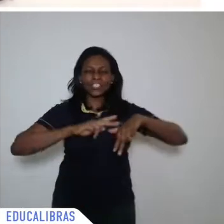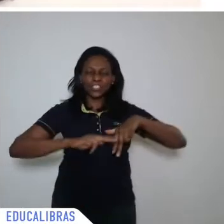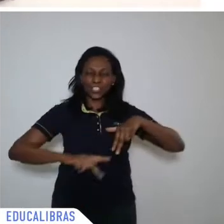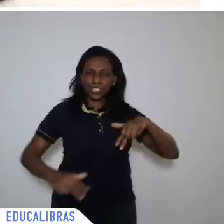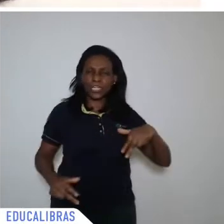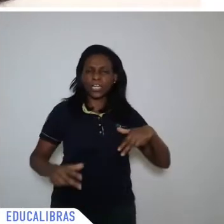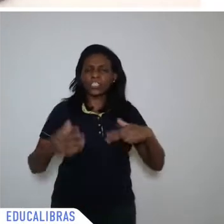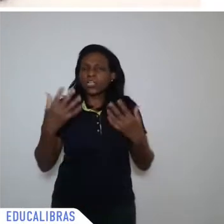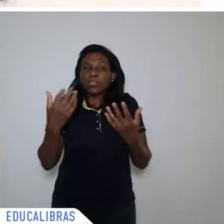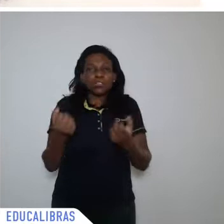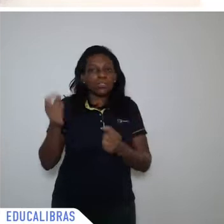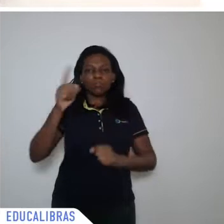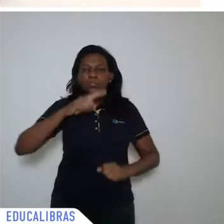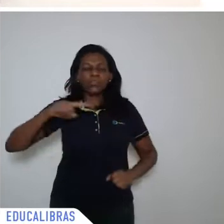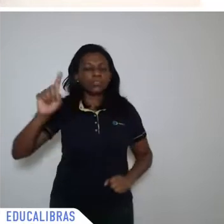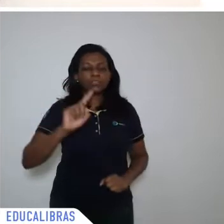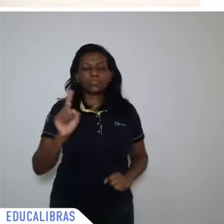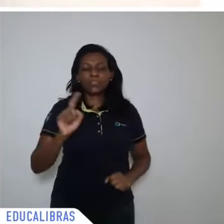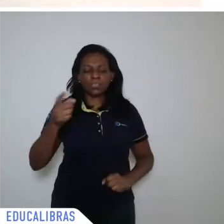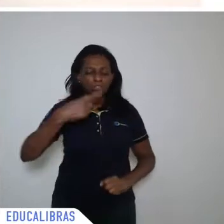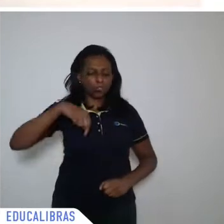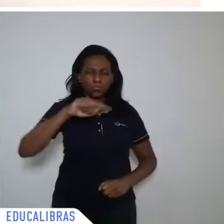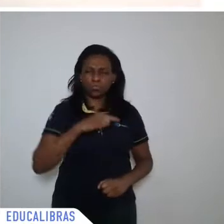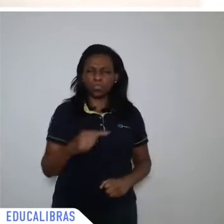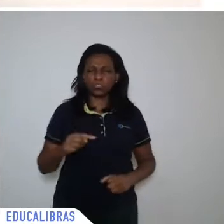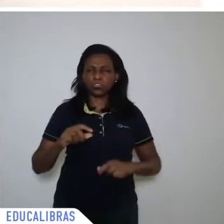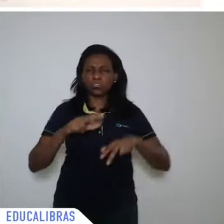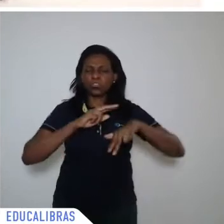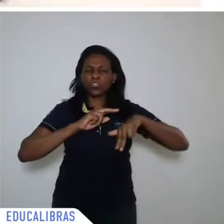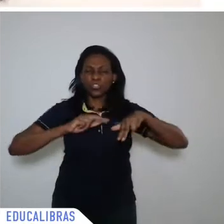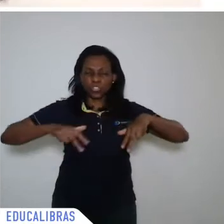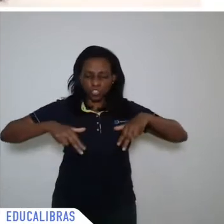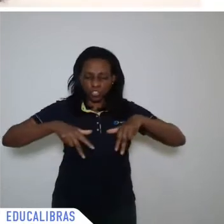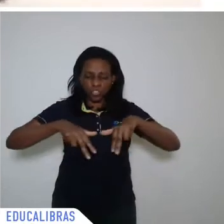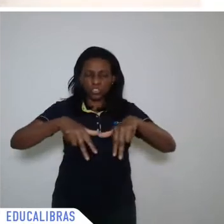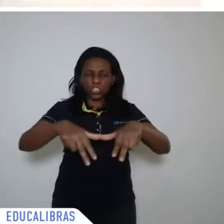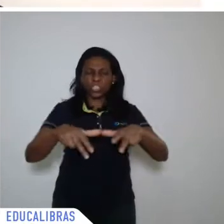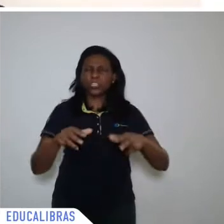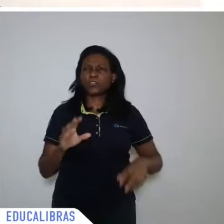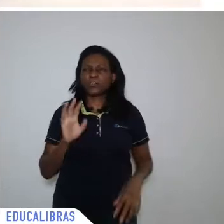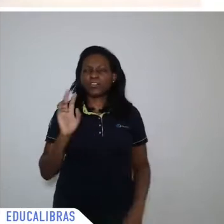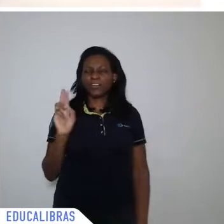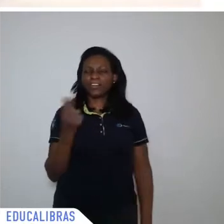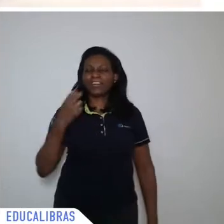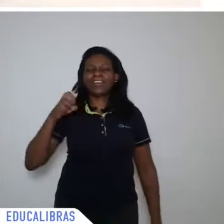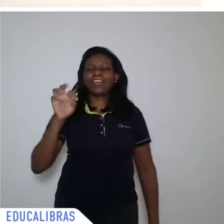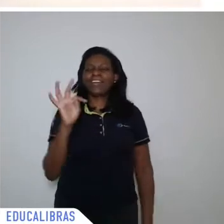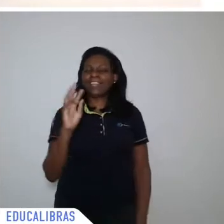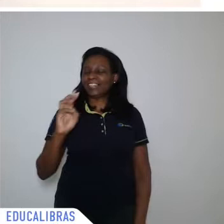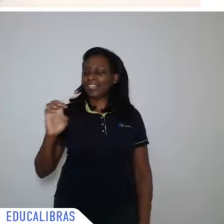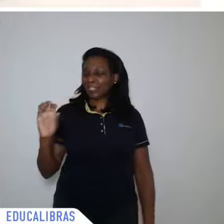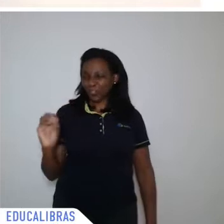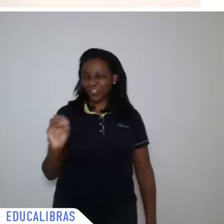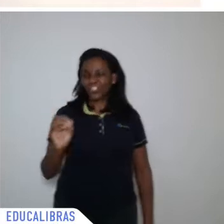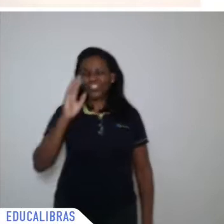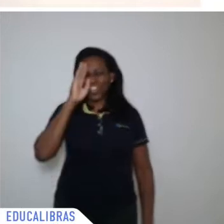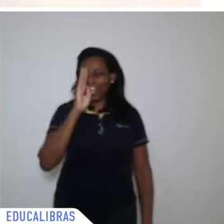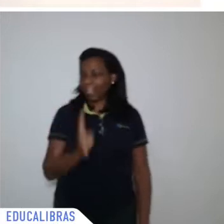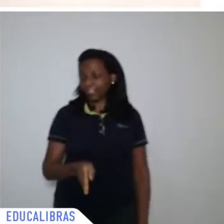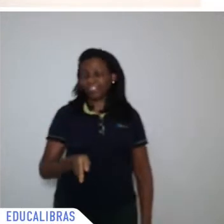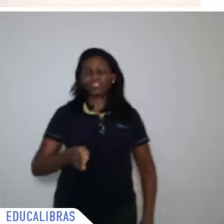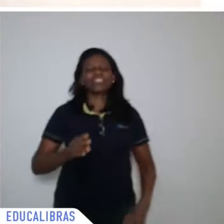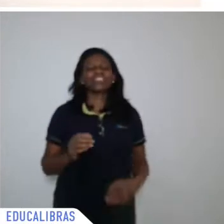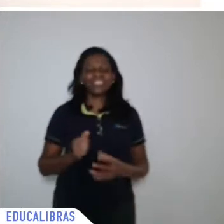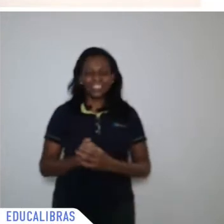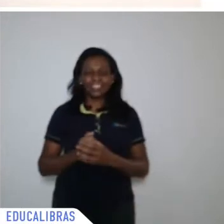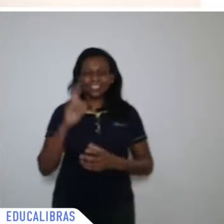to our non-acceptance of compulsive cisgender agendas. So